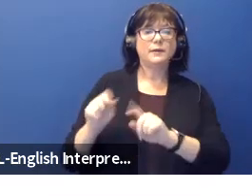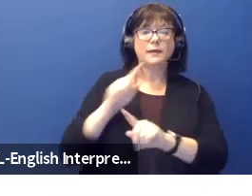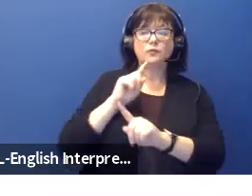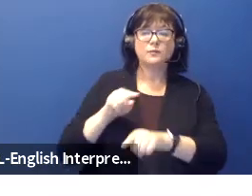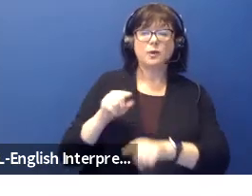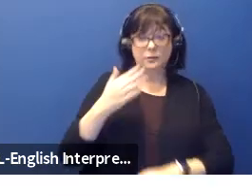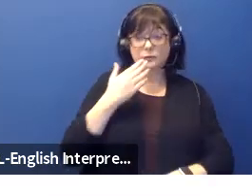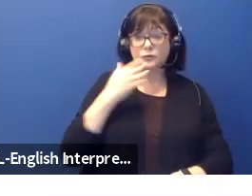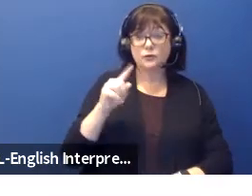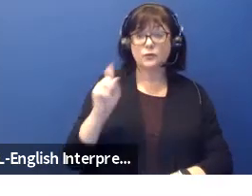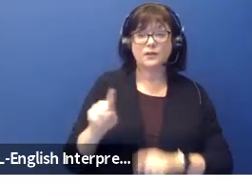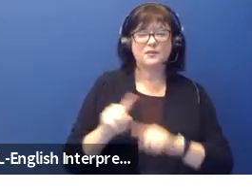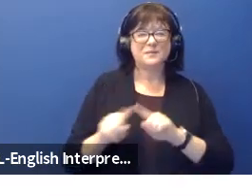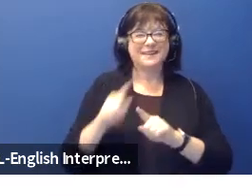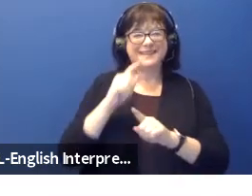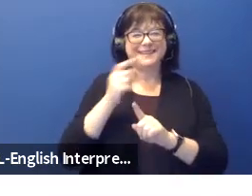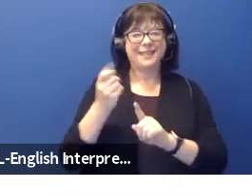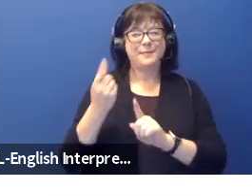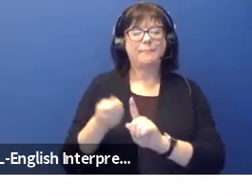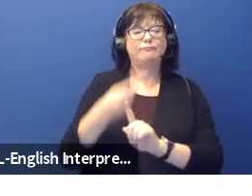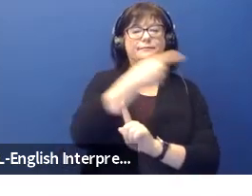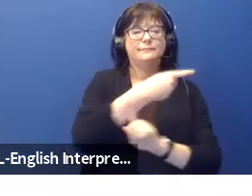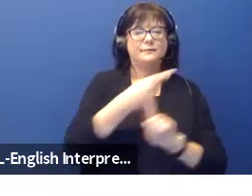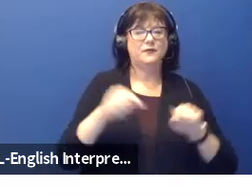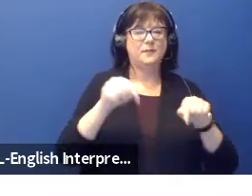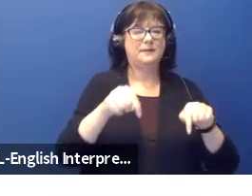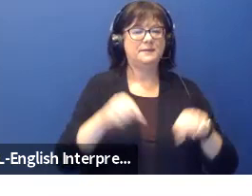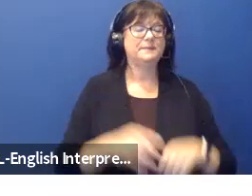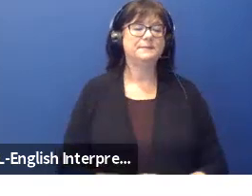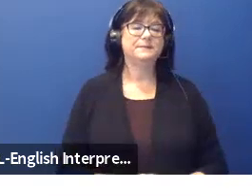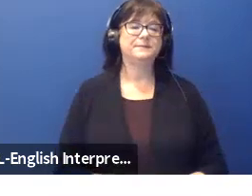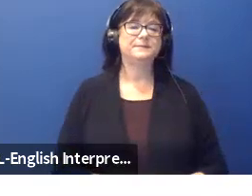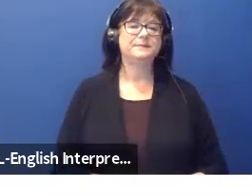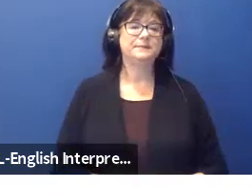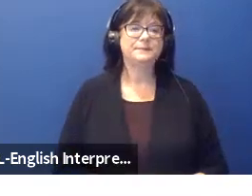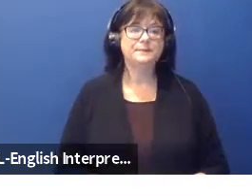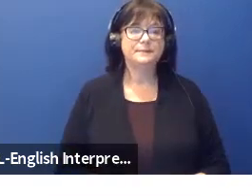certainly a good question, but a little bit out of scope for what we're talking about just in this part of the presentation.